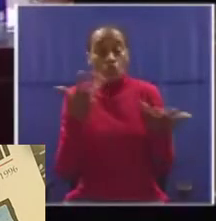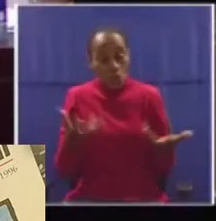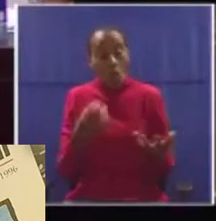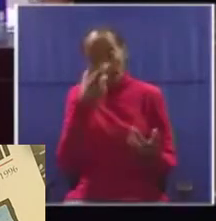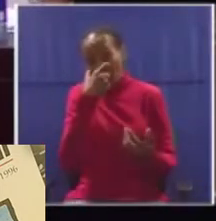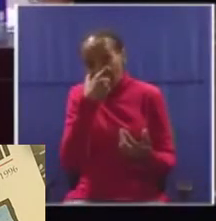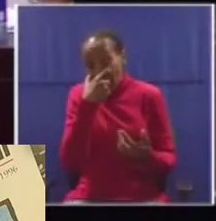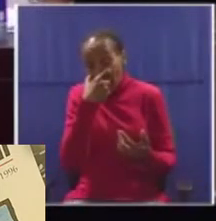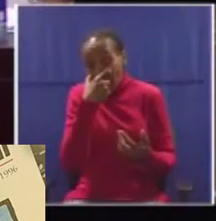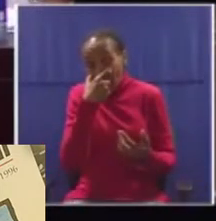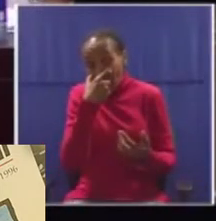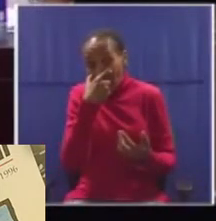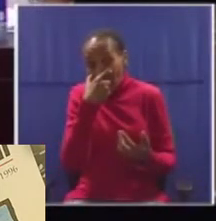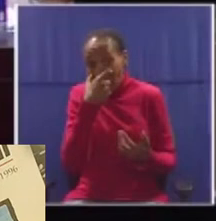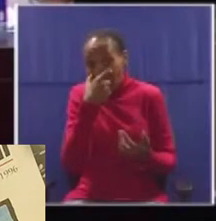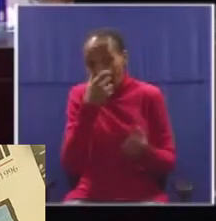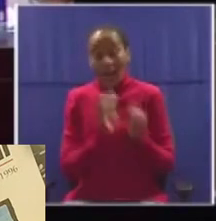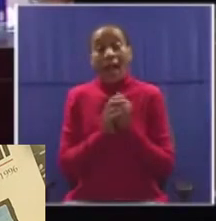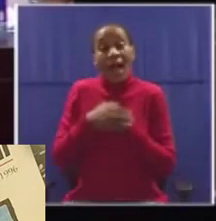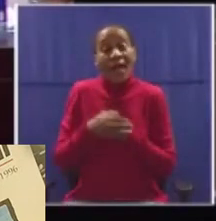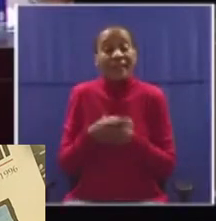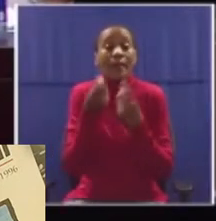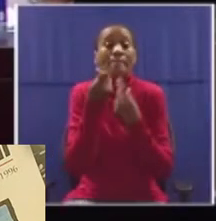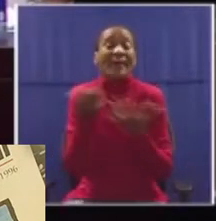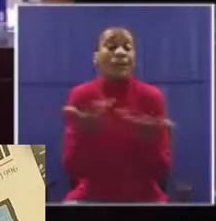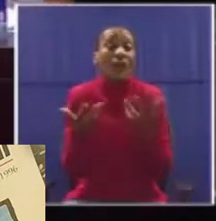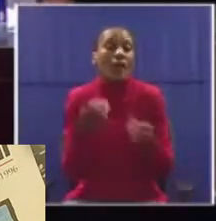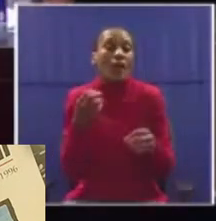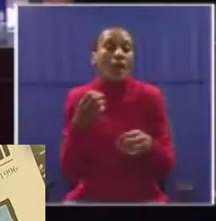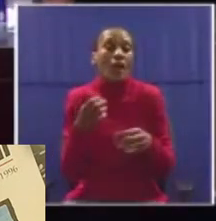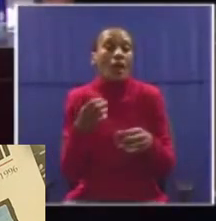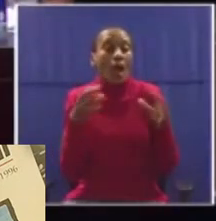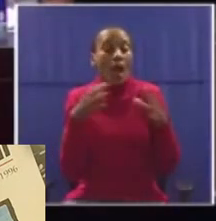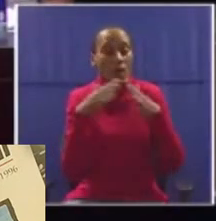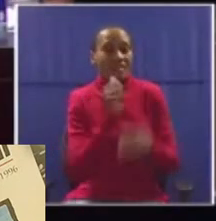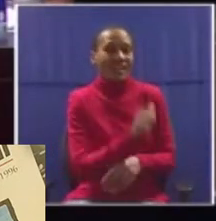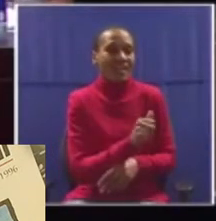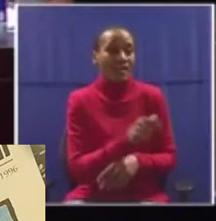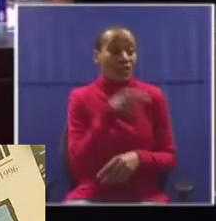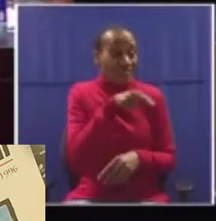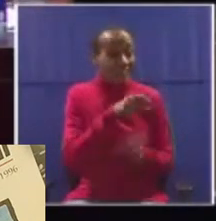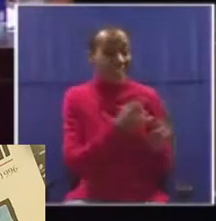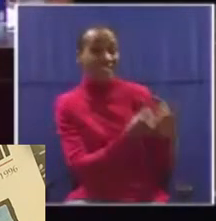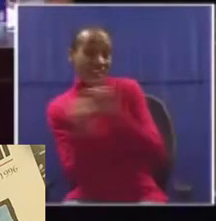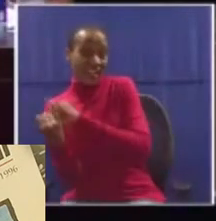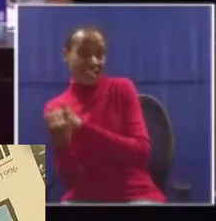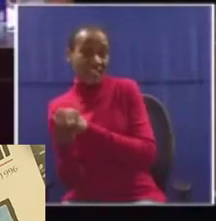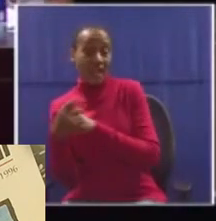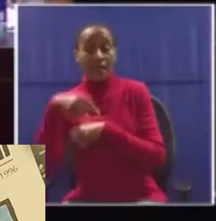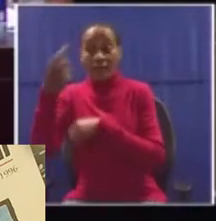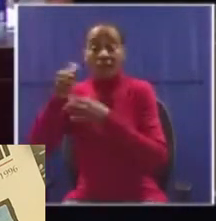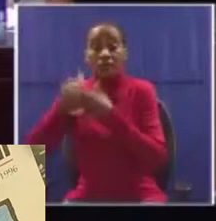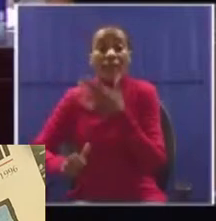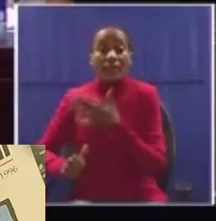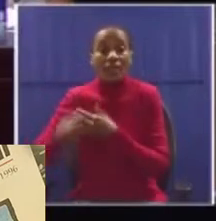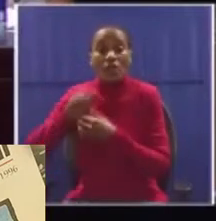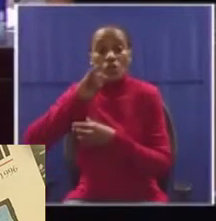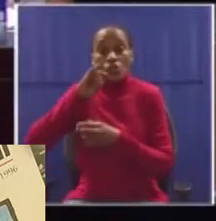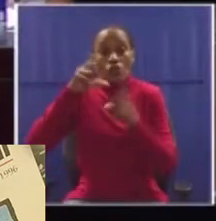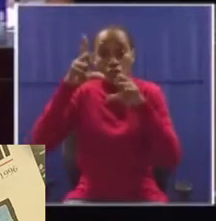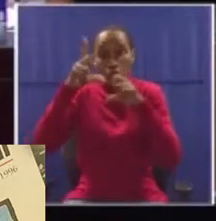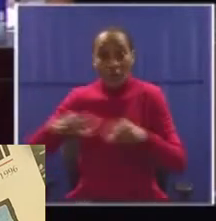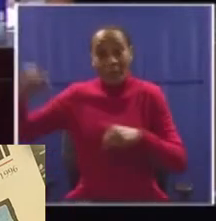ramaphosa who hides dollars in his furniture was not invited to the G7 Summit in Japan next month despite